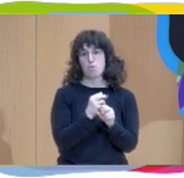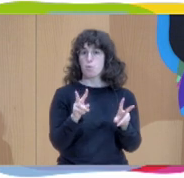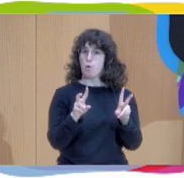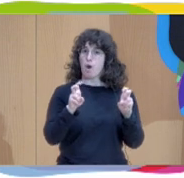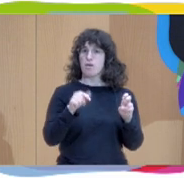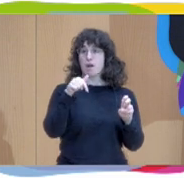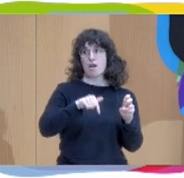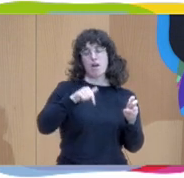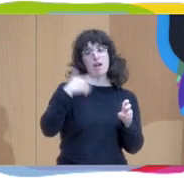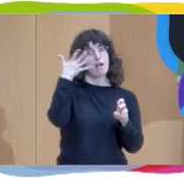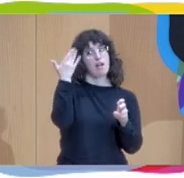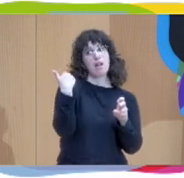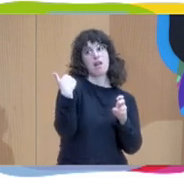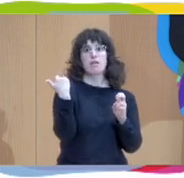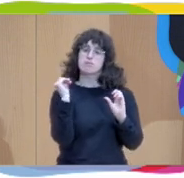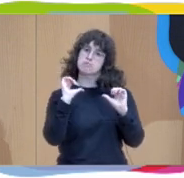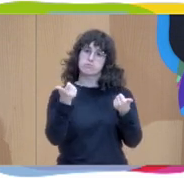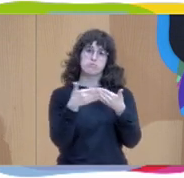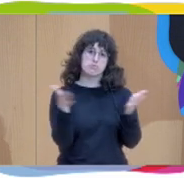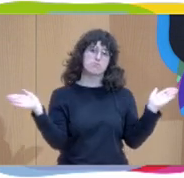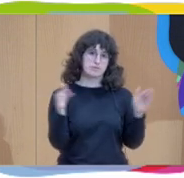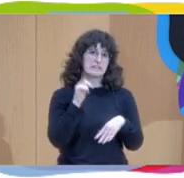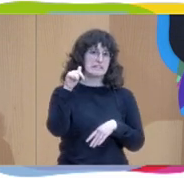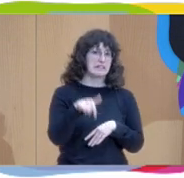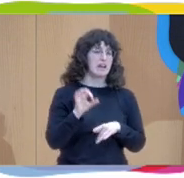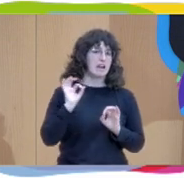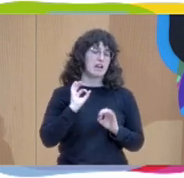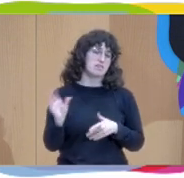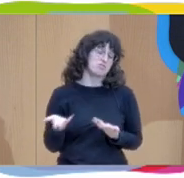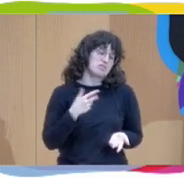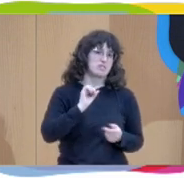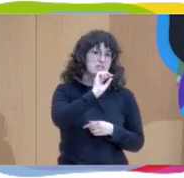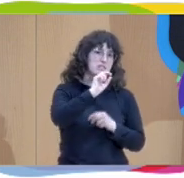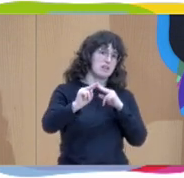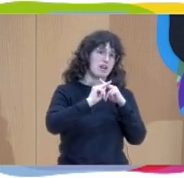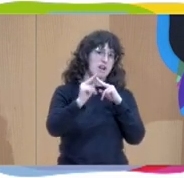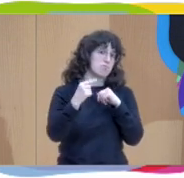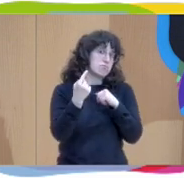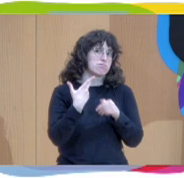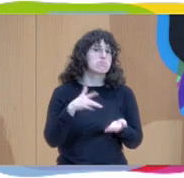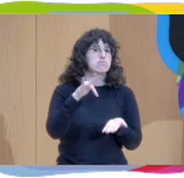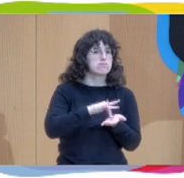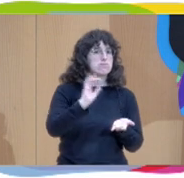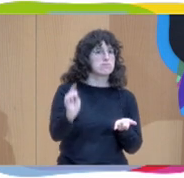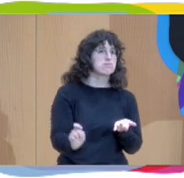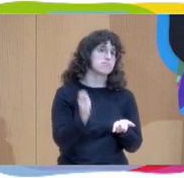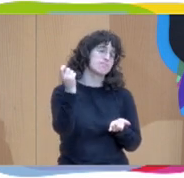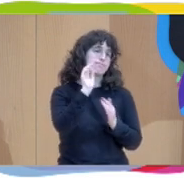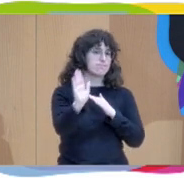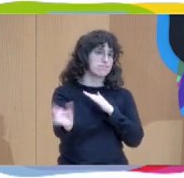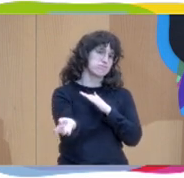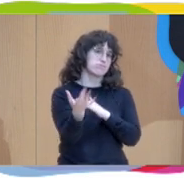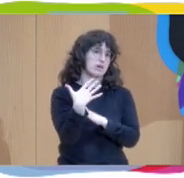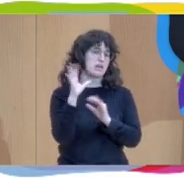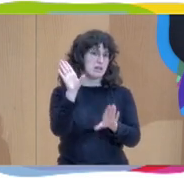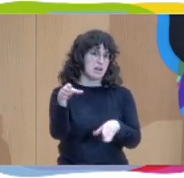This is one response that we got in the evaluation, one of the final evaluation surveys, and